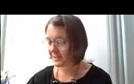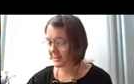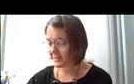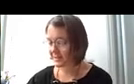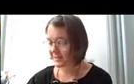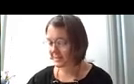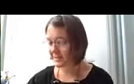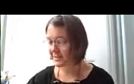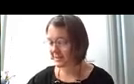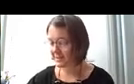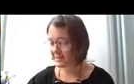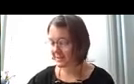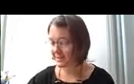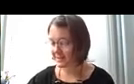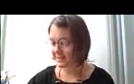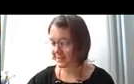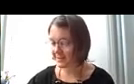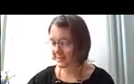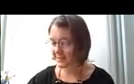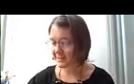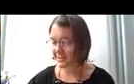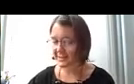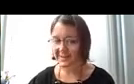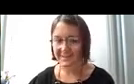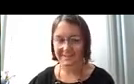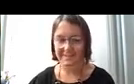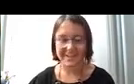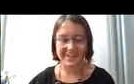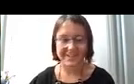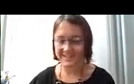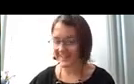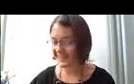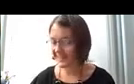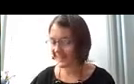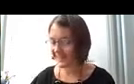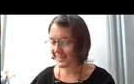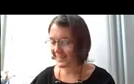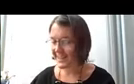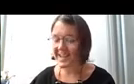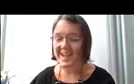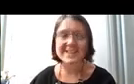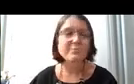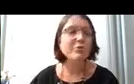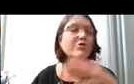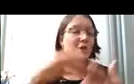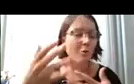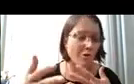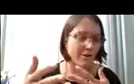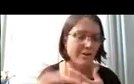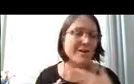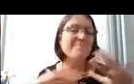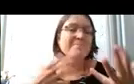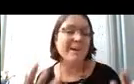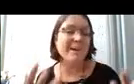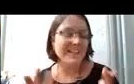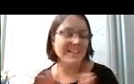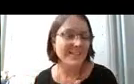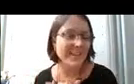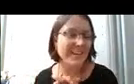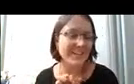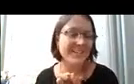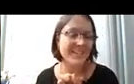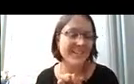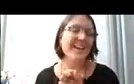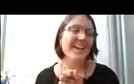therapist. And I've got a dental technician. Great. Okay, and then we'll just go on. Matt would